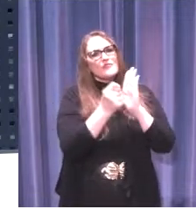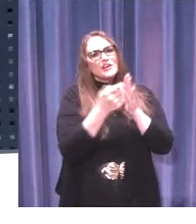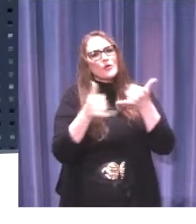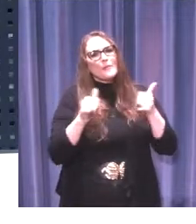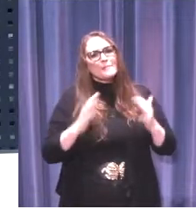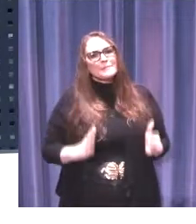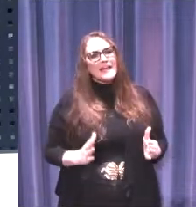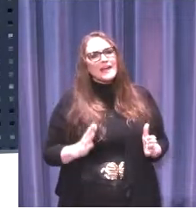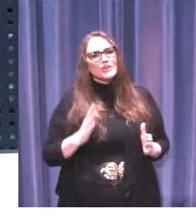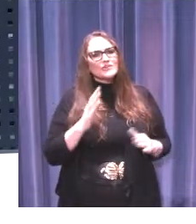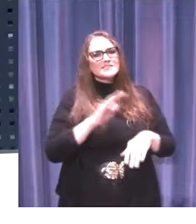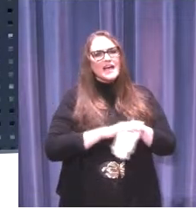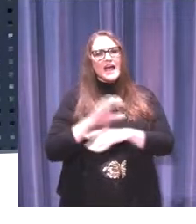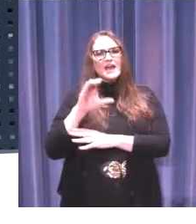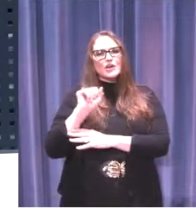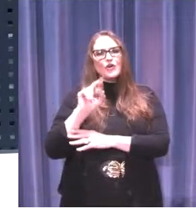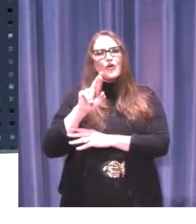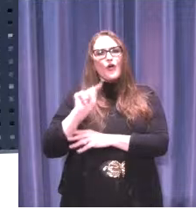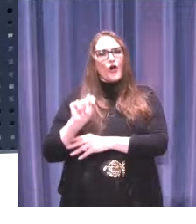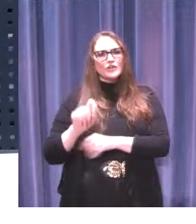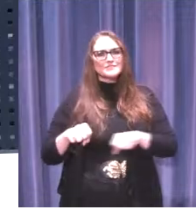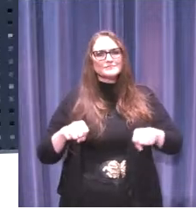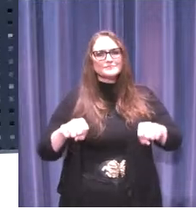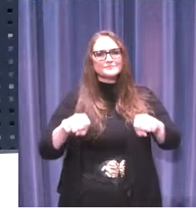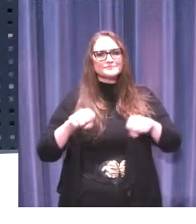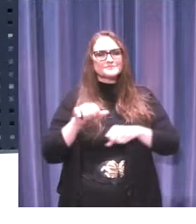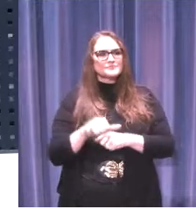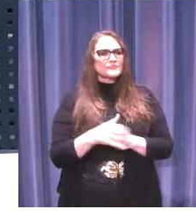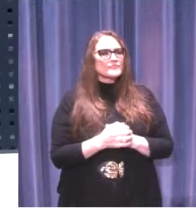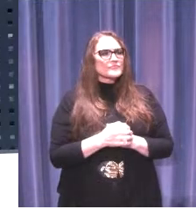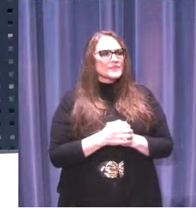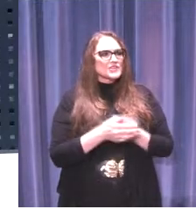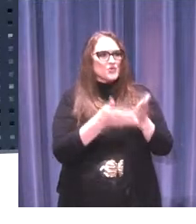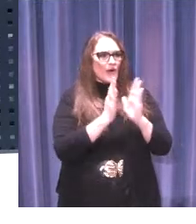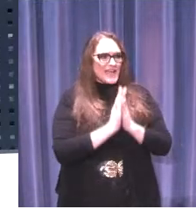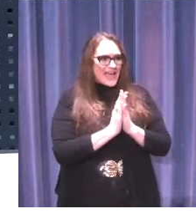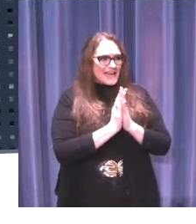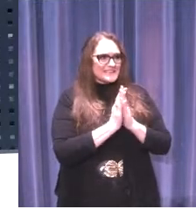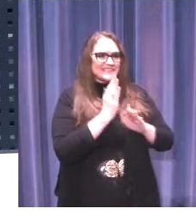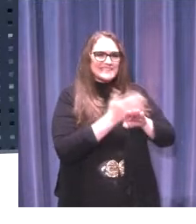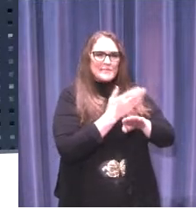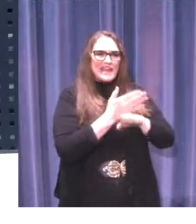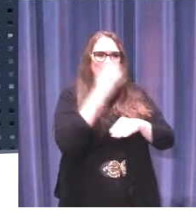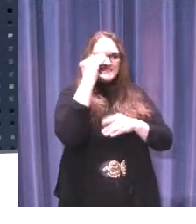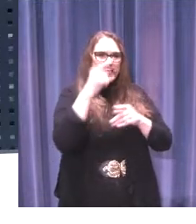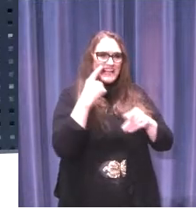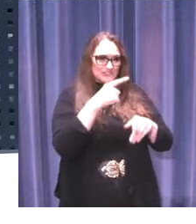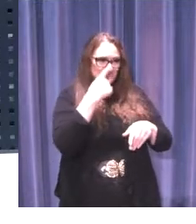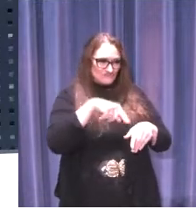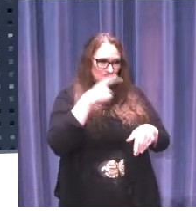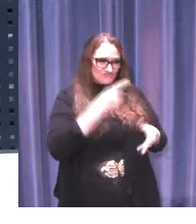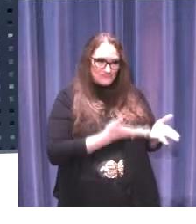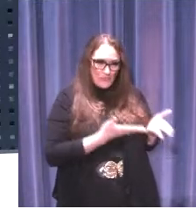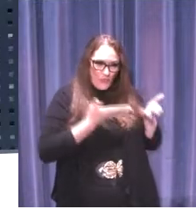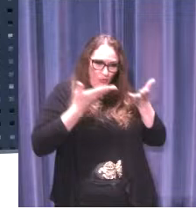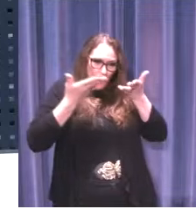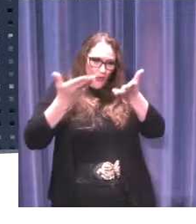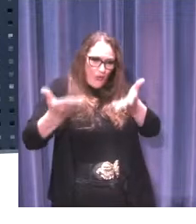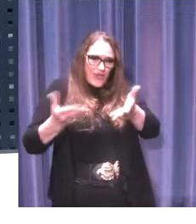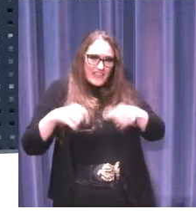players on carts. And so I asked the maintenance guys if they'd haul the cart